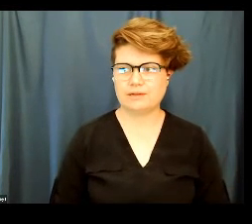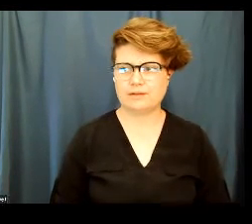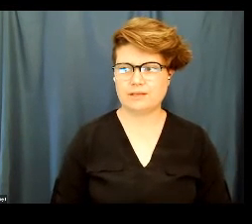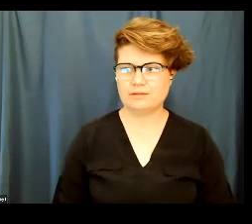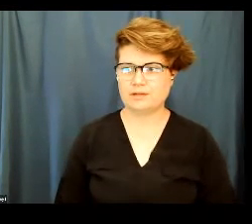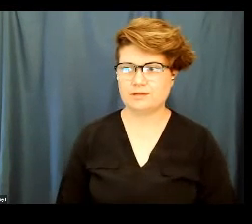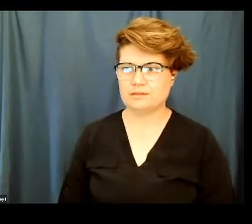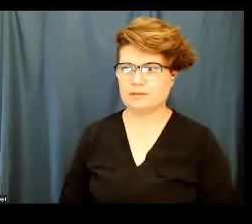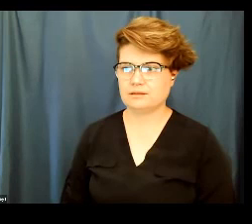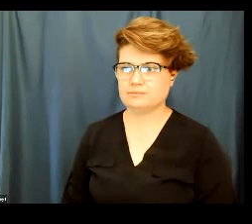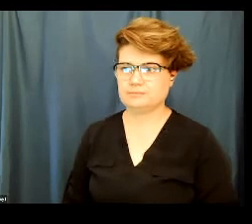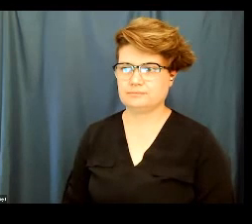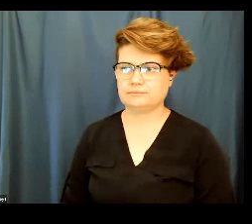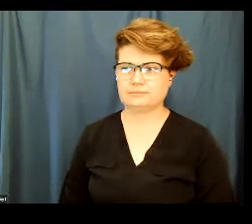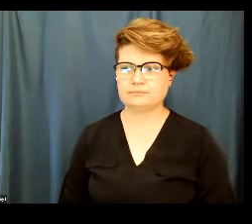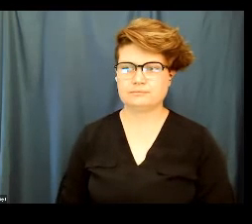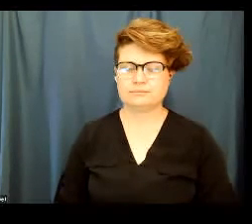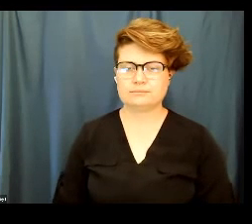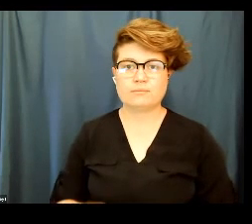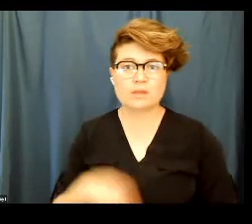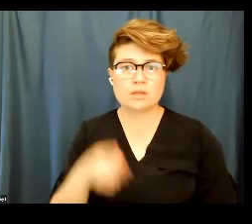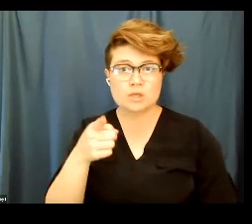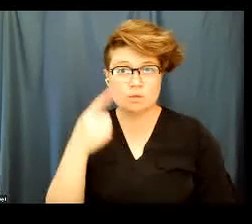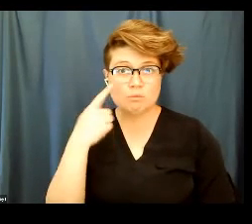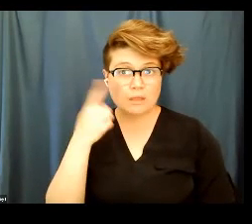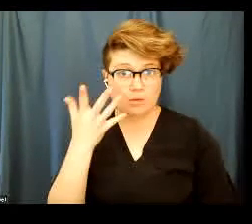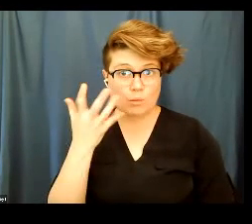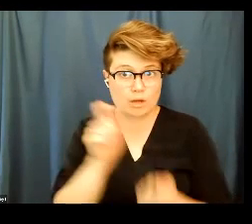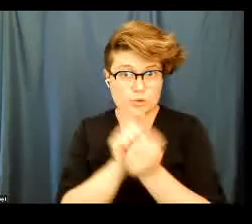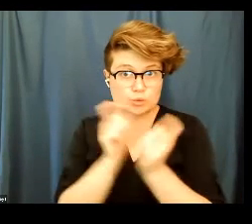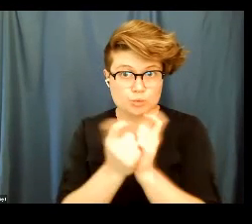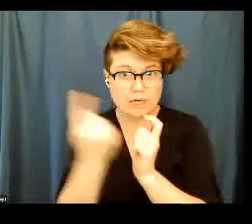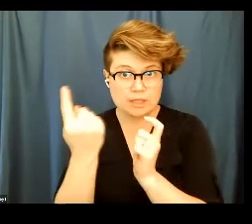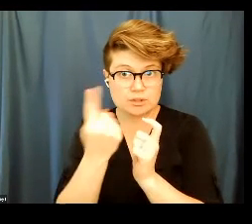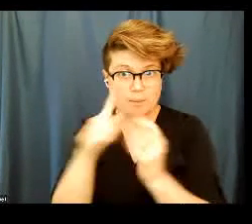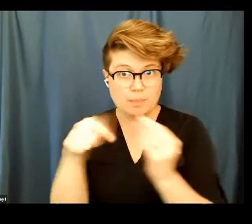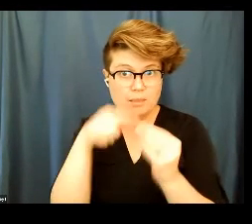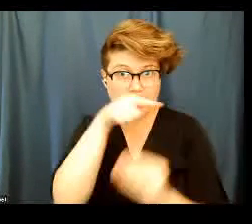Is there anything that you would like to change about this map?